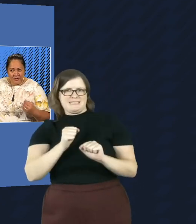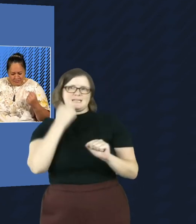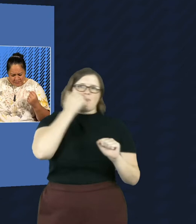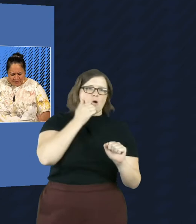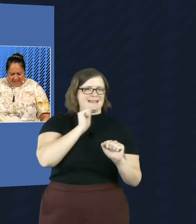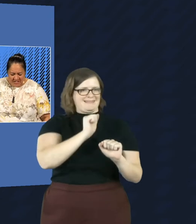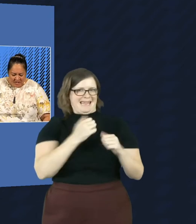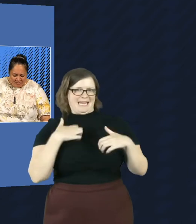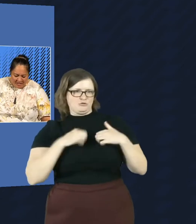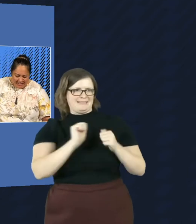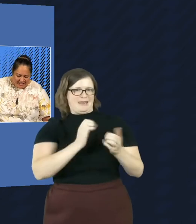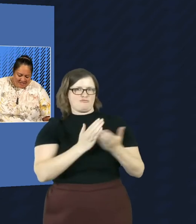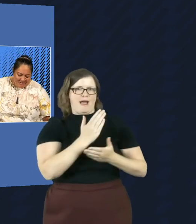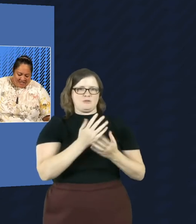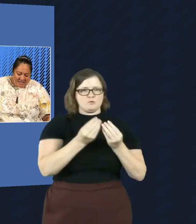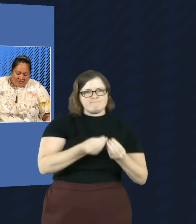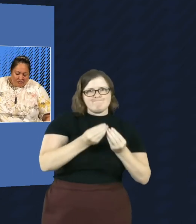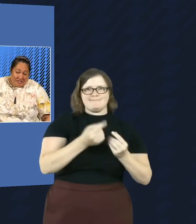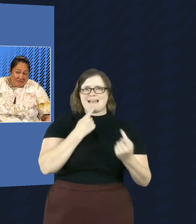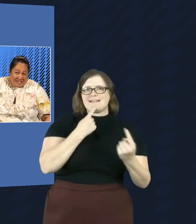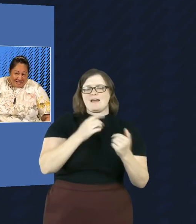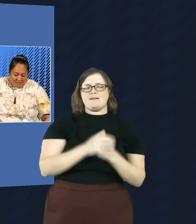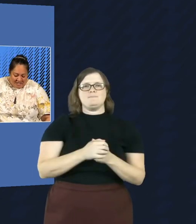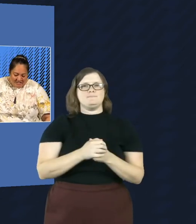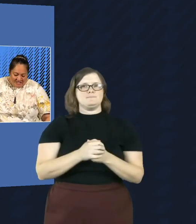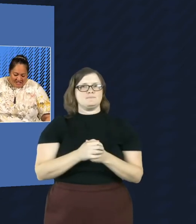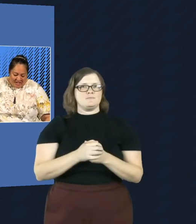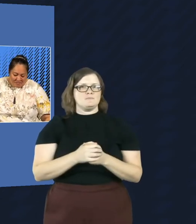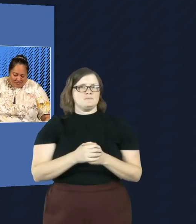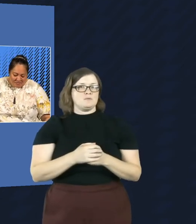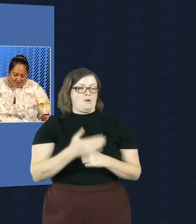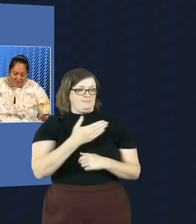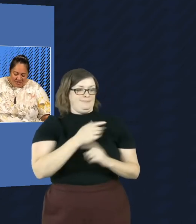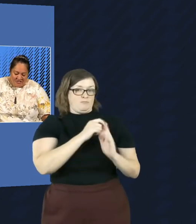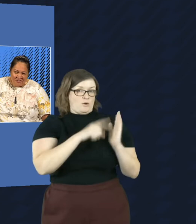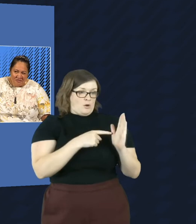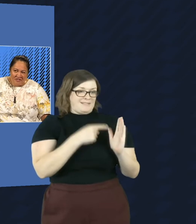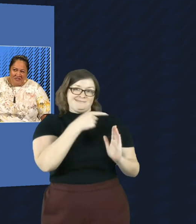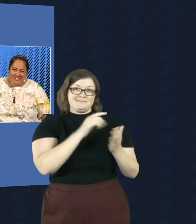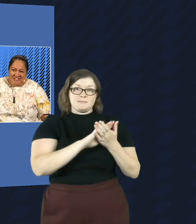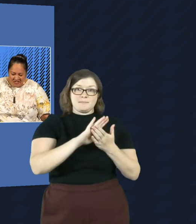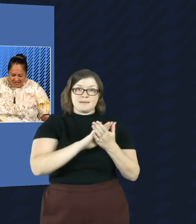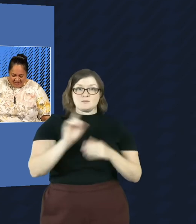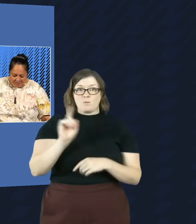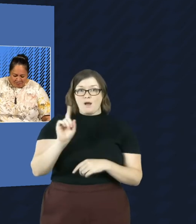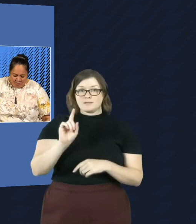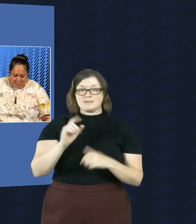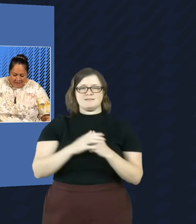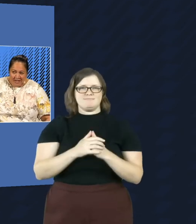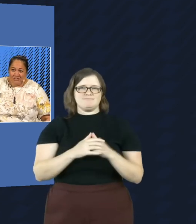So, Ngāti Kanga Paihere. Well, it actually means to bind with good